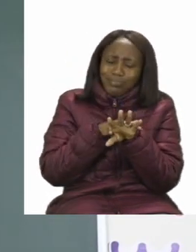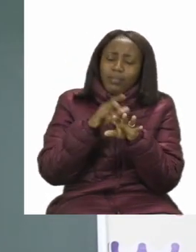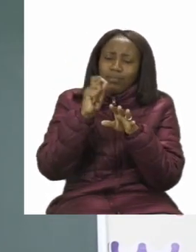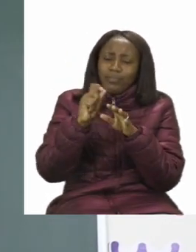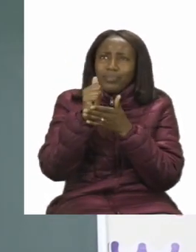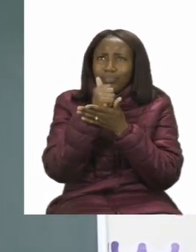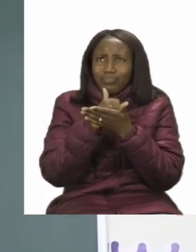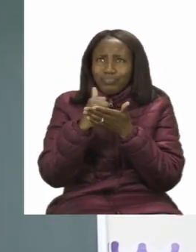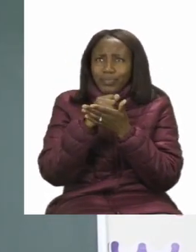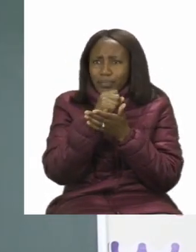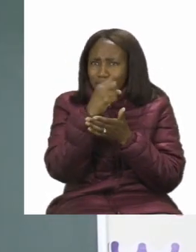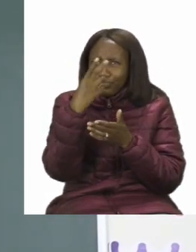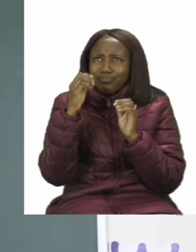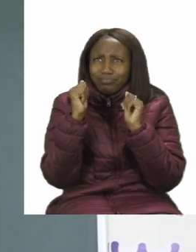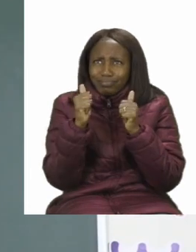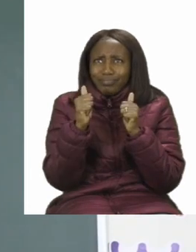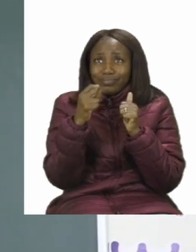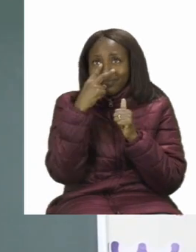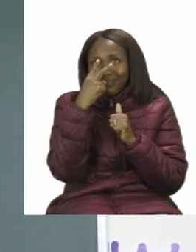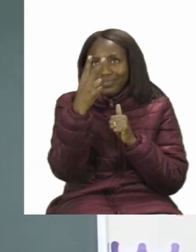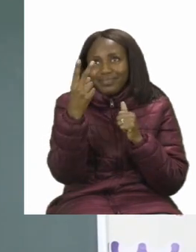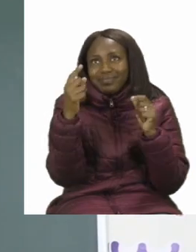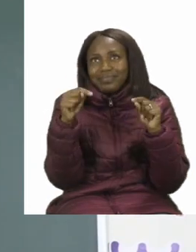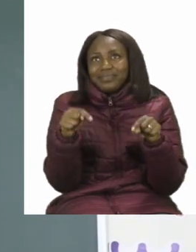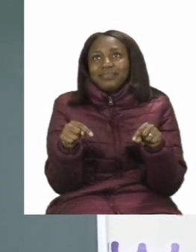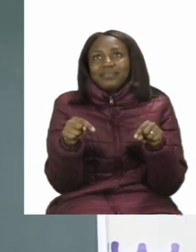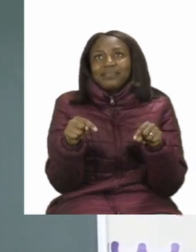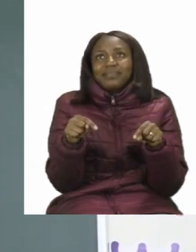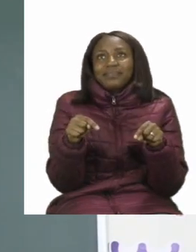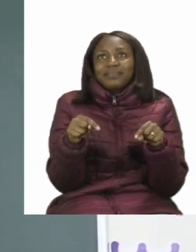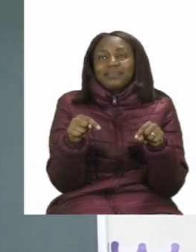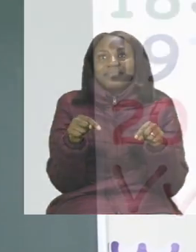you soon after the advert break.